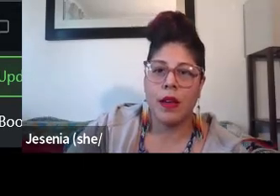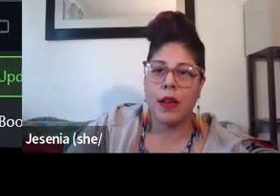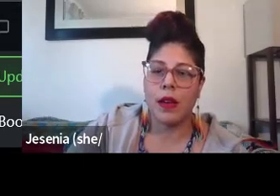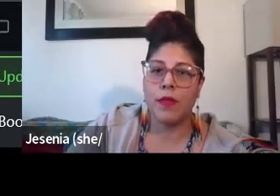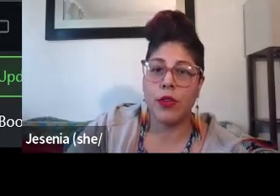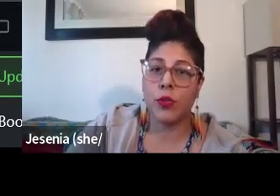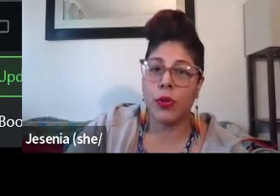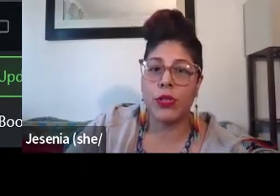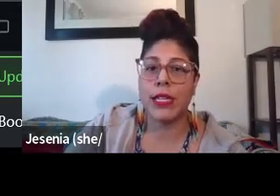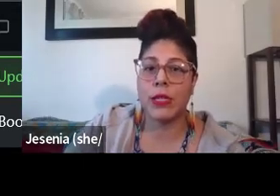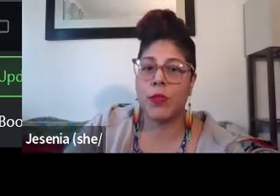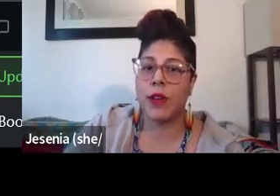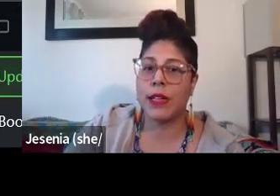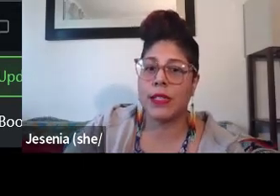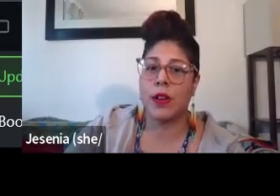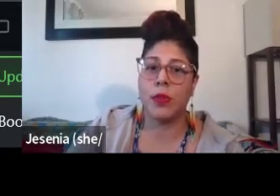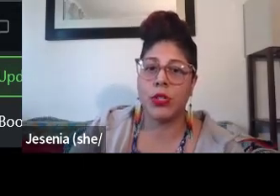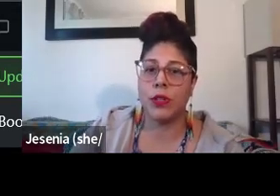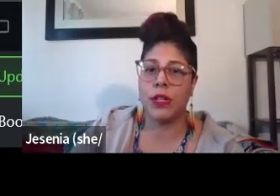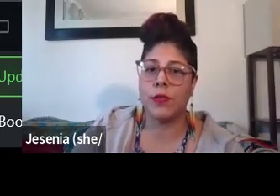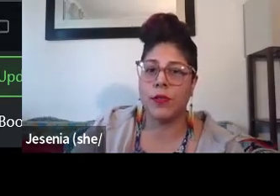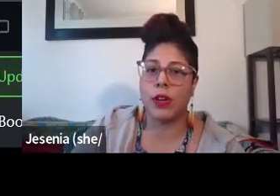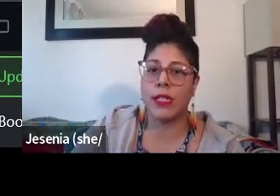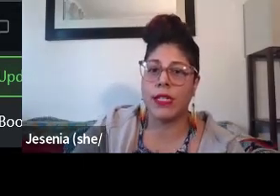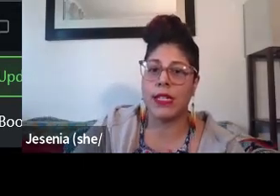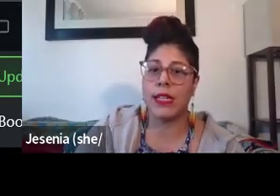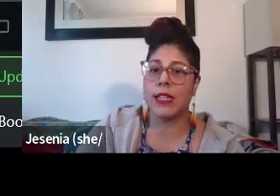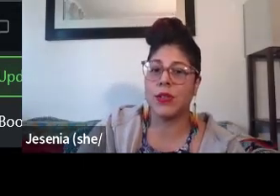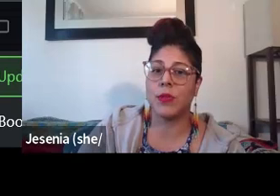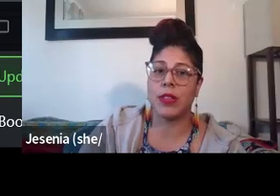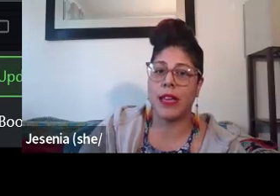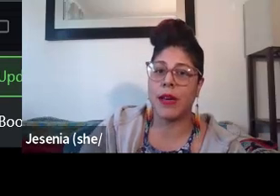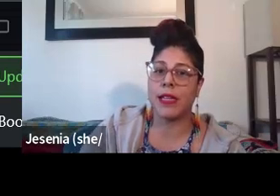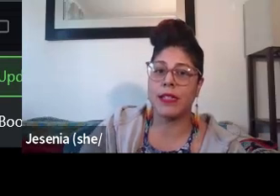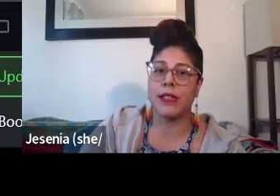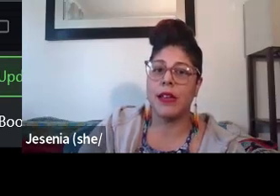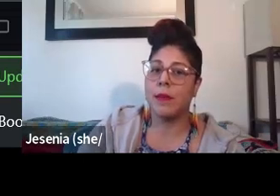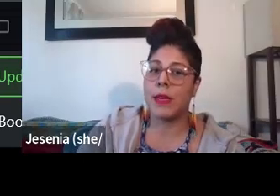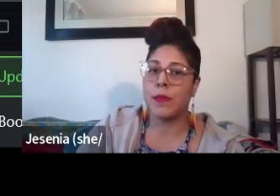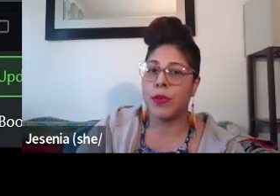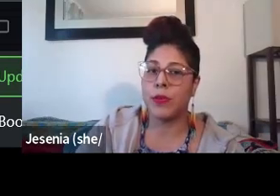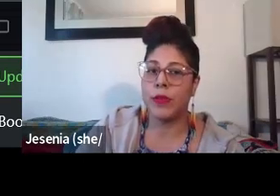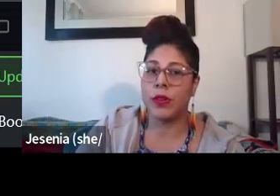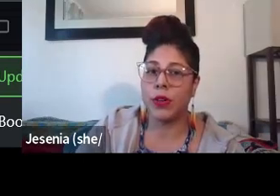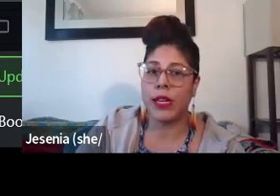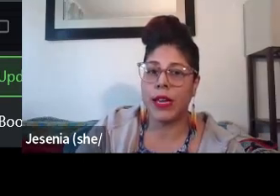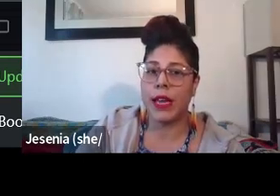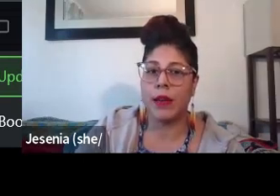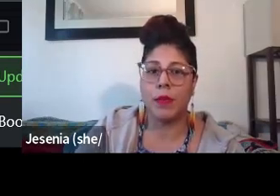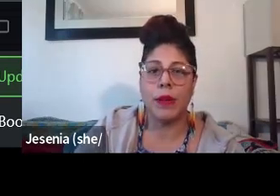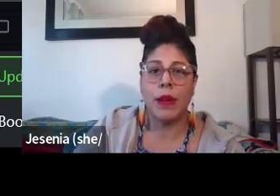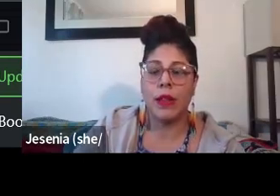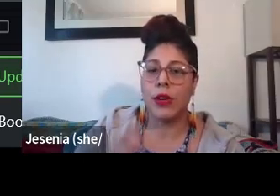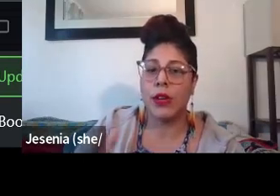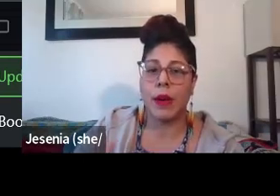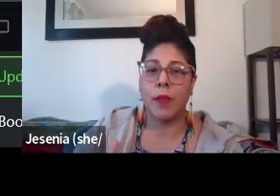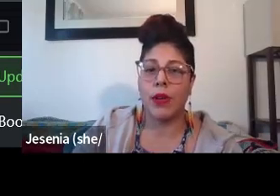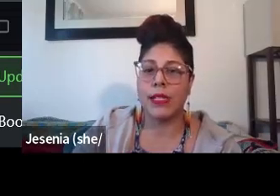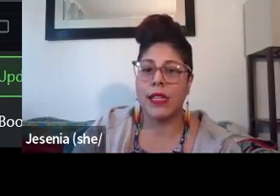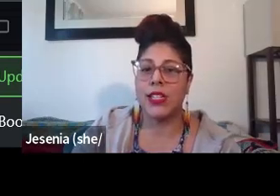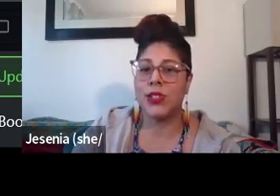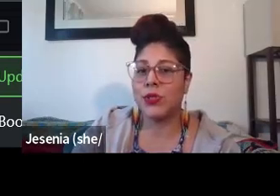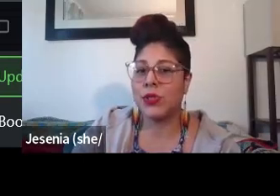Palestine, virtual protest, with a list of other ways to support. Another reads virtual